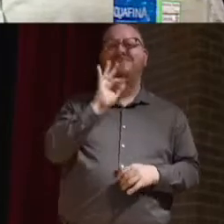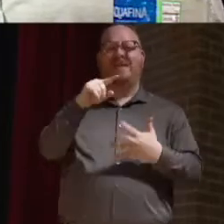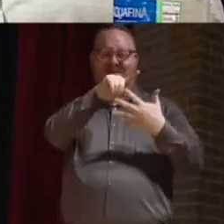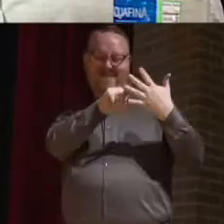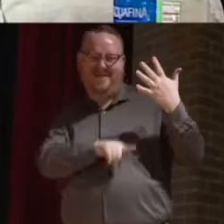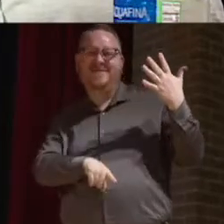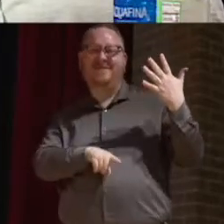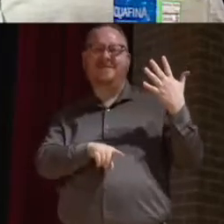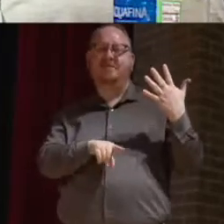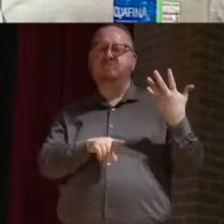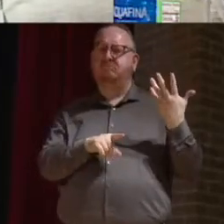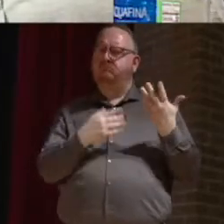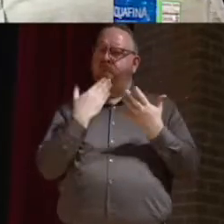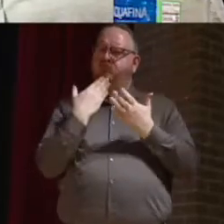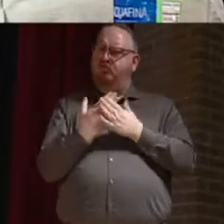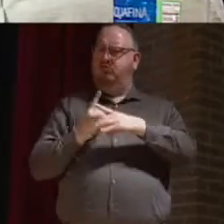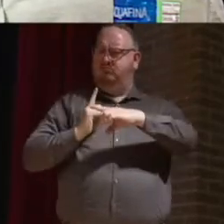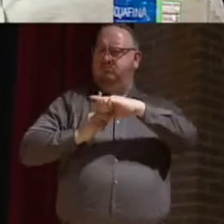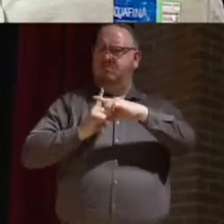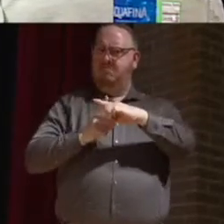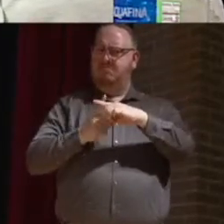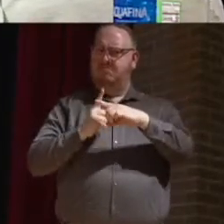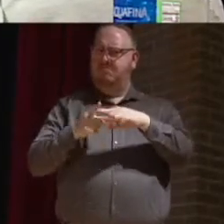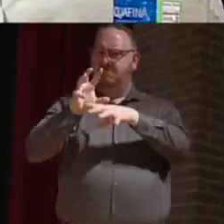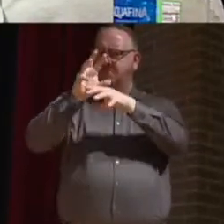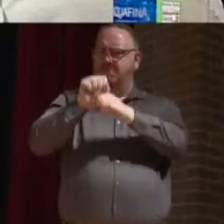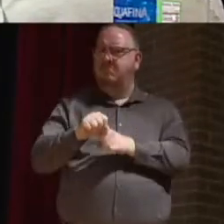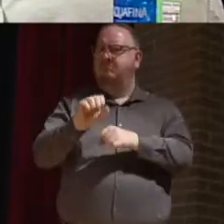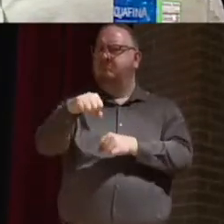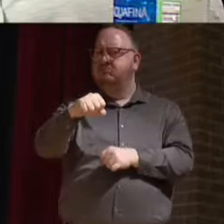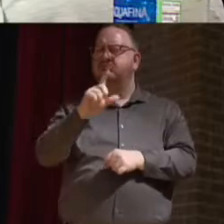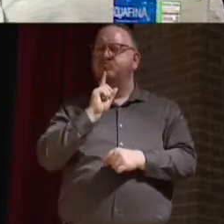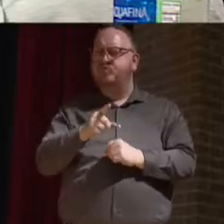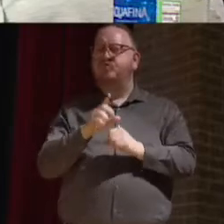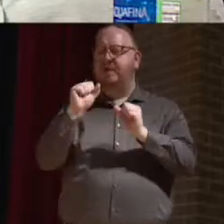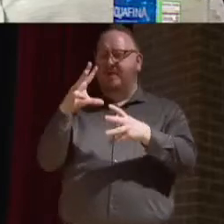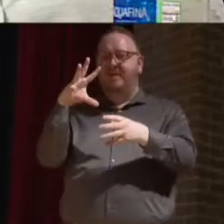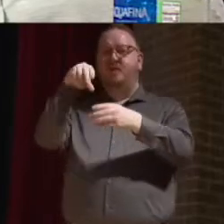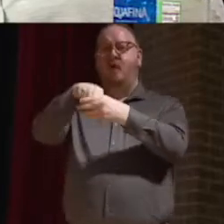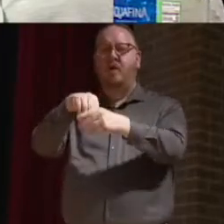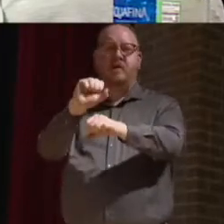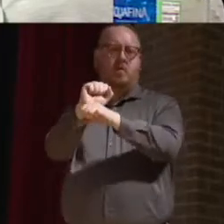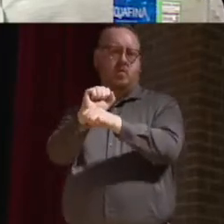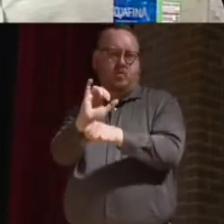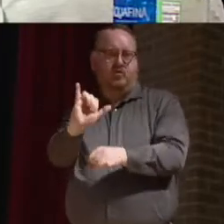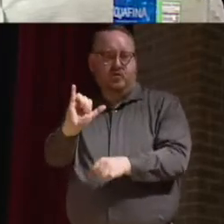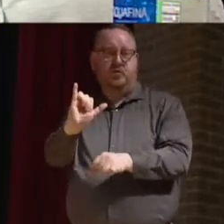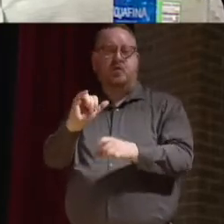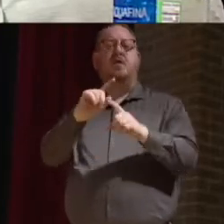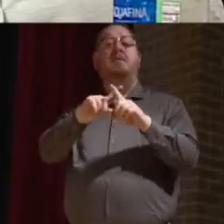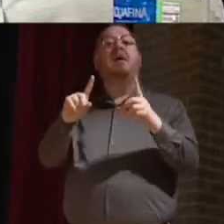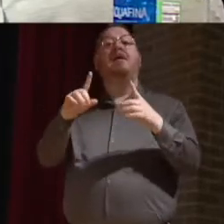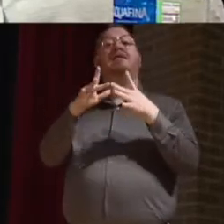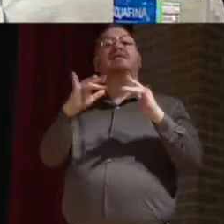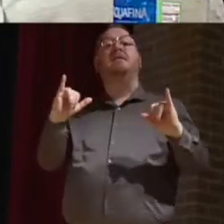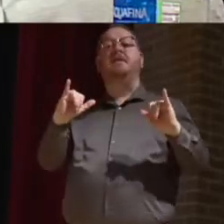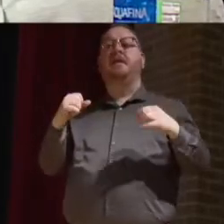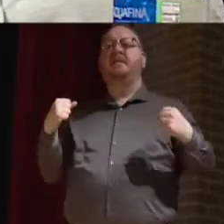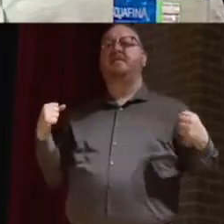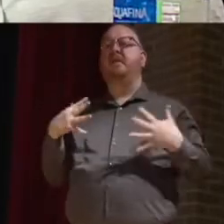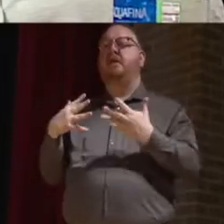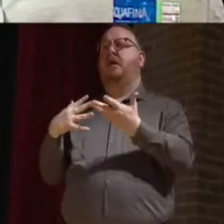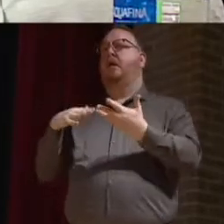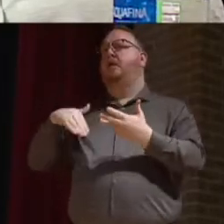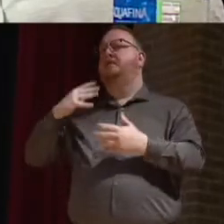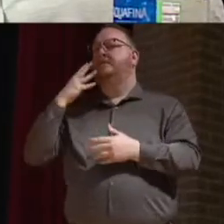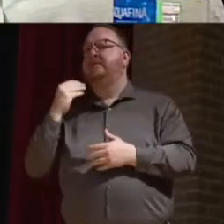the real strengths that they have, to bring to the workforce. It's still that fear of the unknown. It's that.